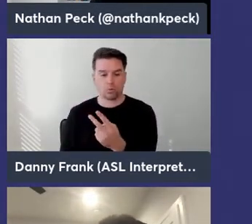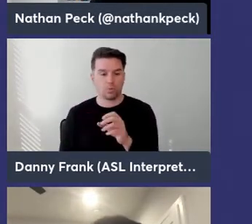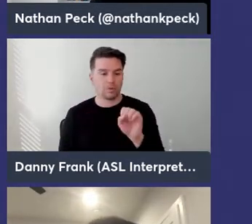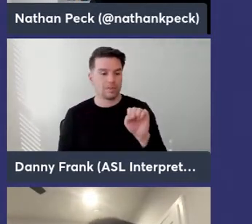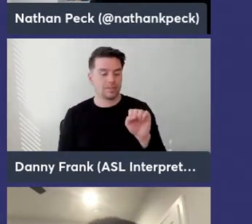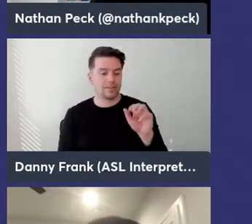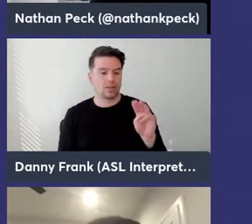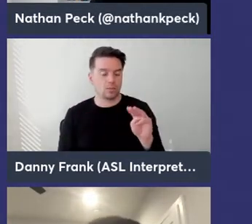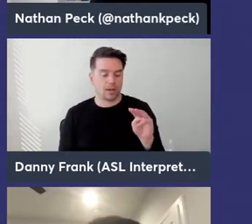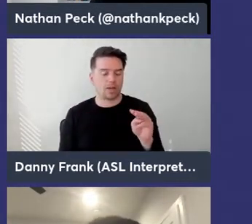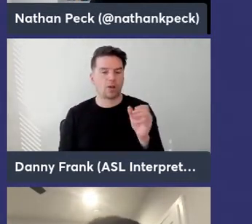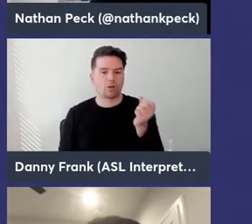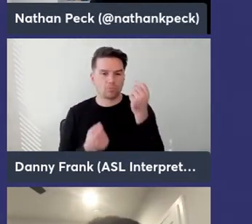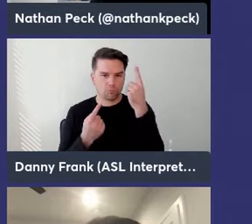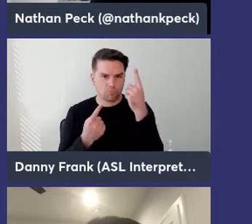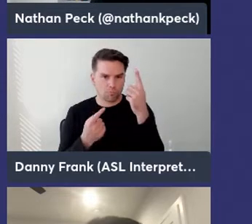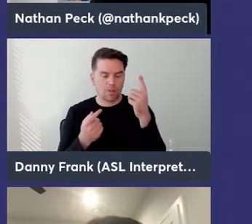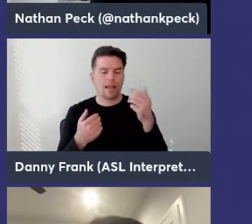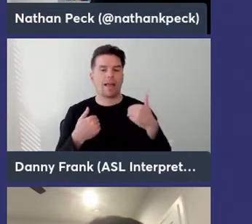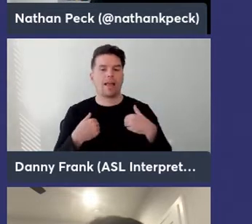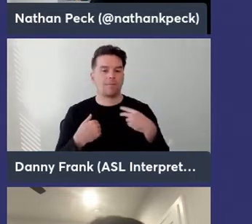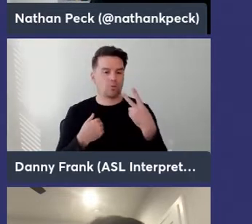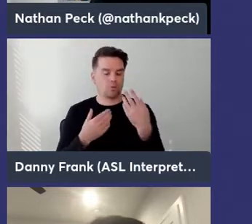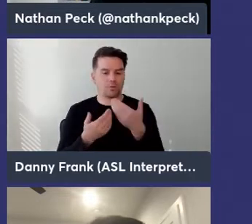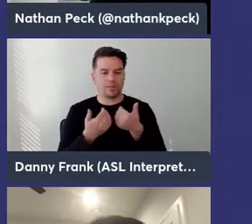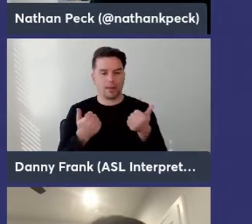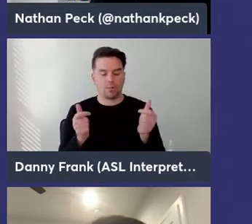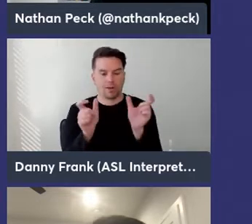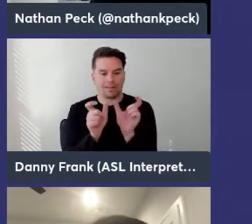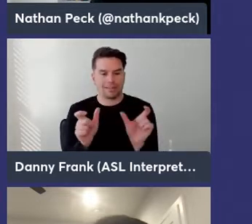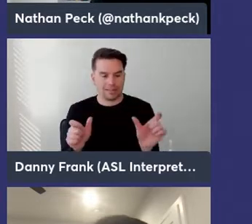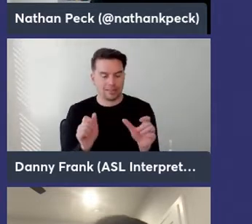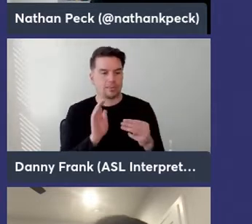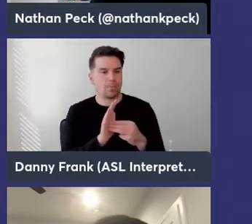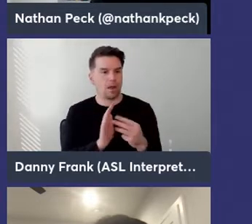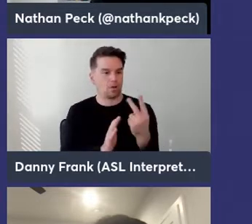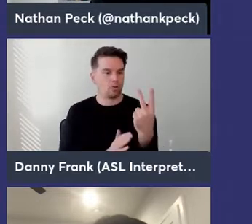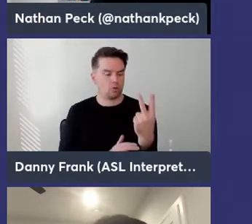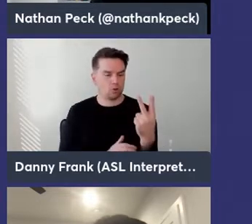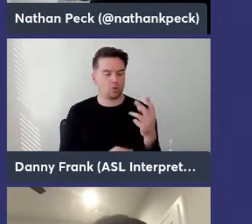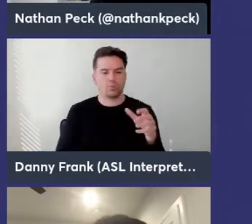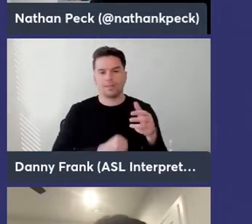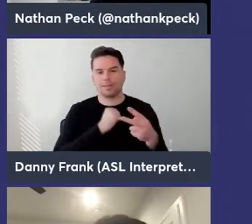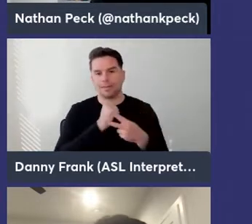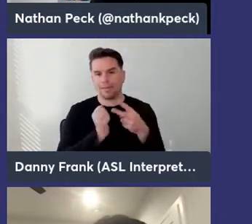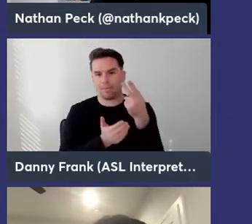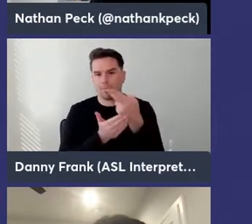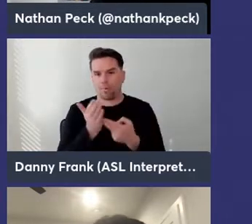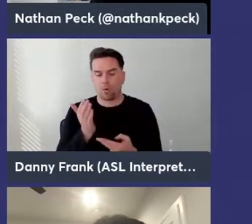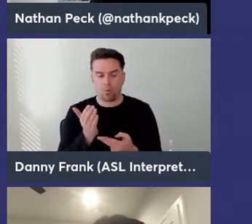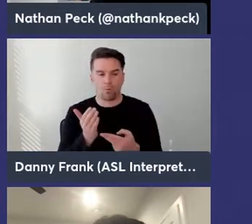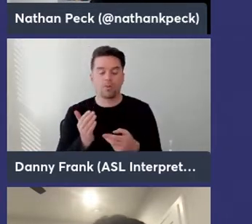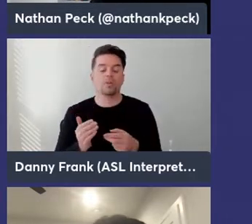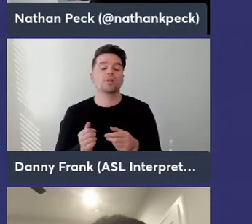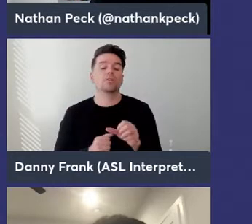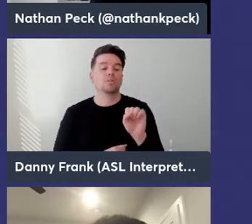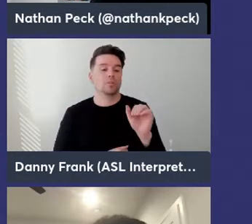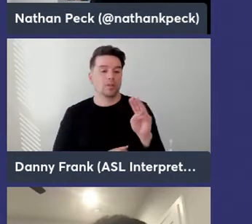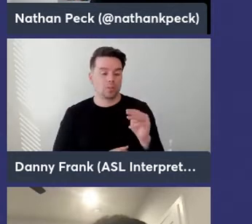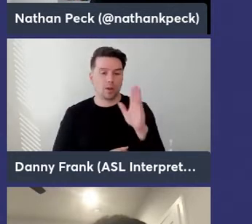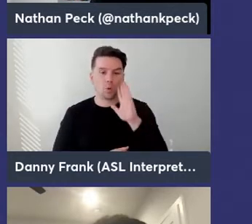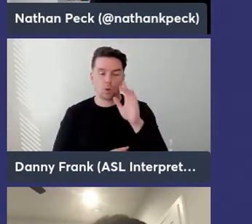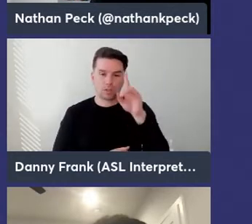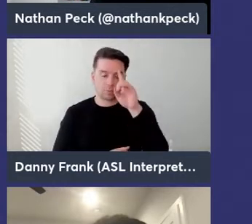different instances. Here in this case, model 2 is on 2 different instances, and SageMaker smartly routes traffic to the instance that's not